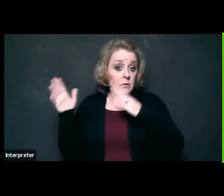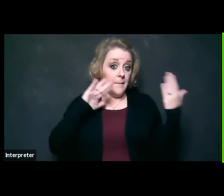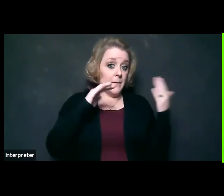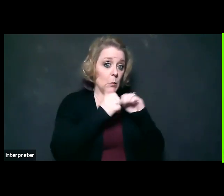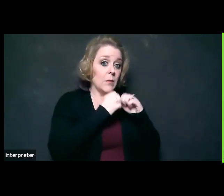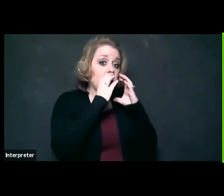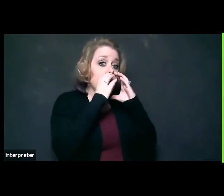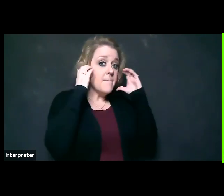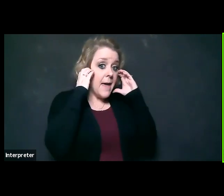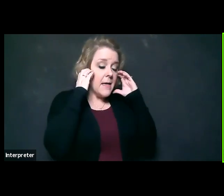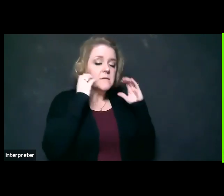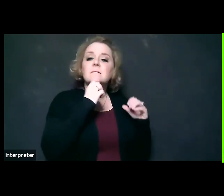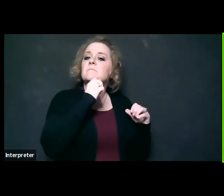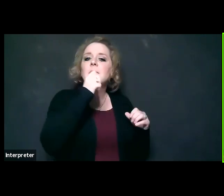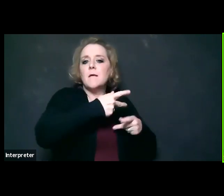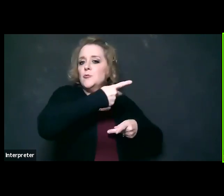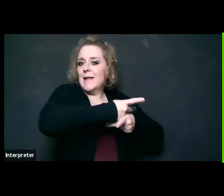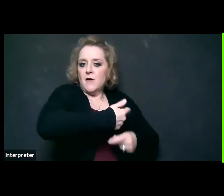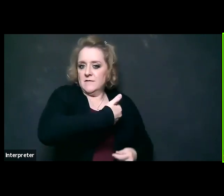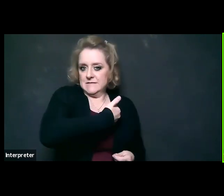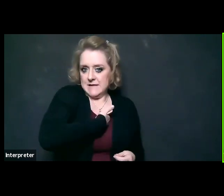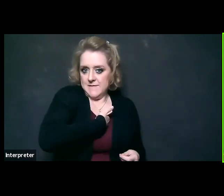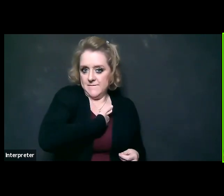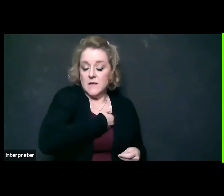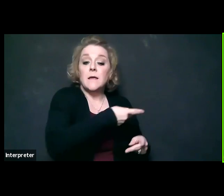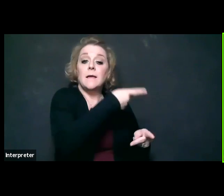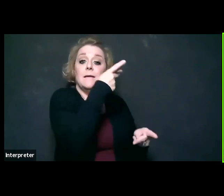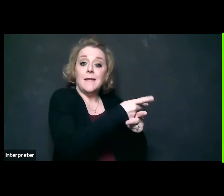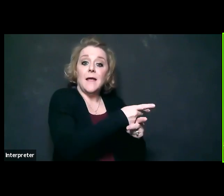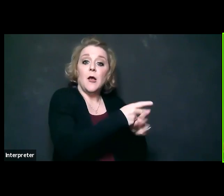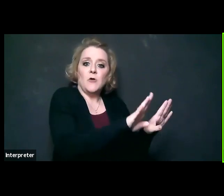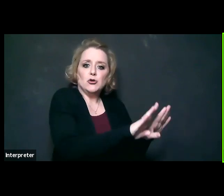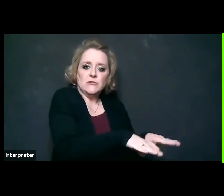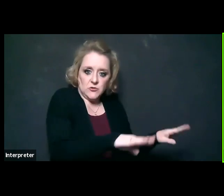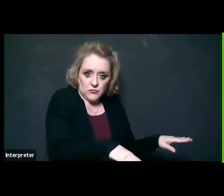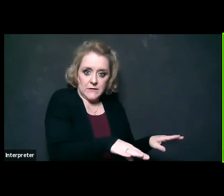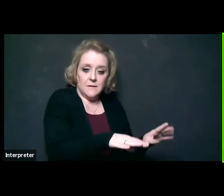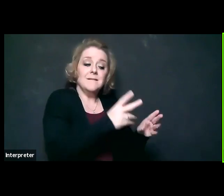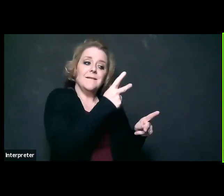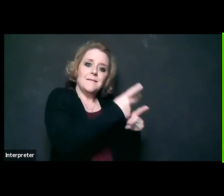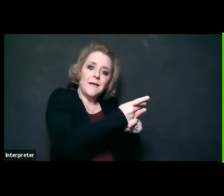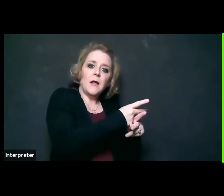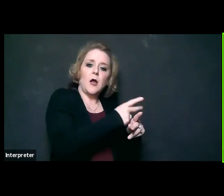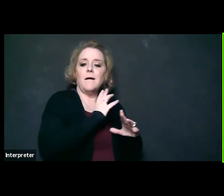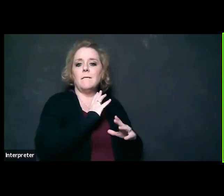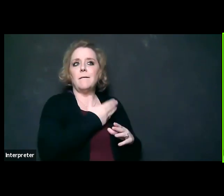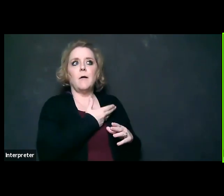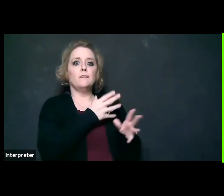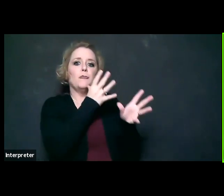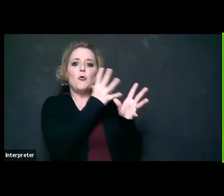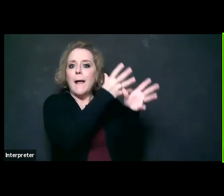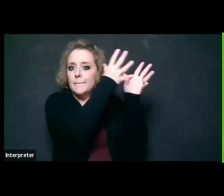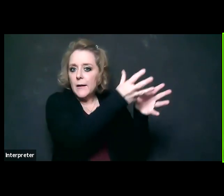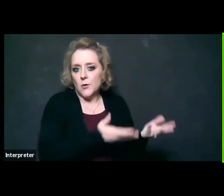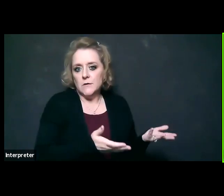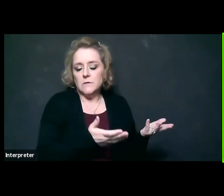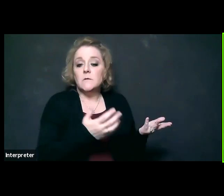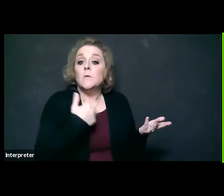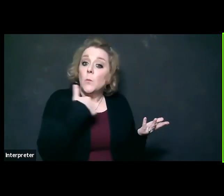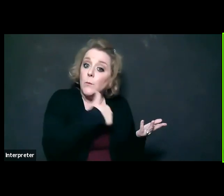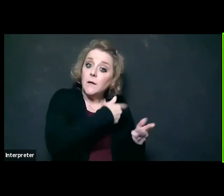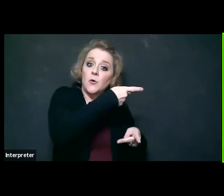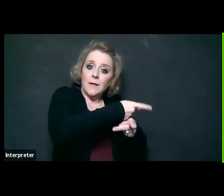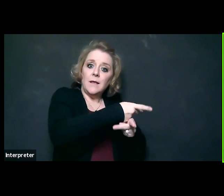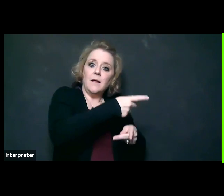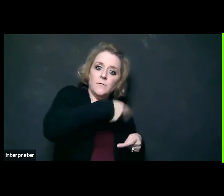not taking care of ourselves. We're taking care of our kids. We're taking care of our grandparents. We're doing those things that those people need to